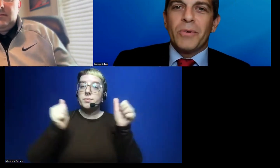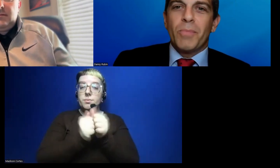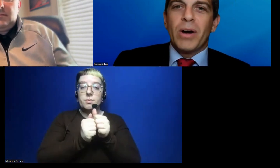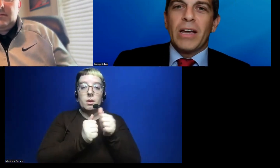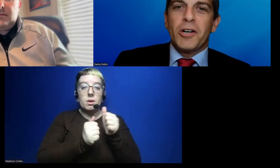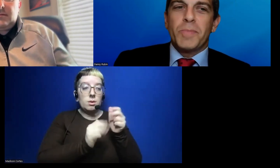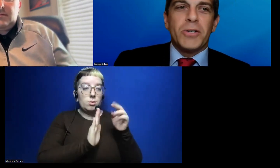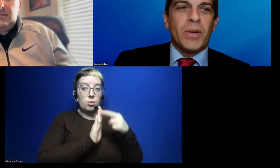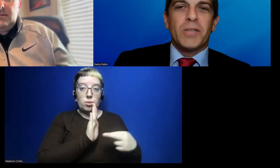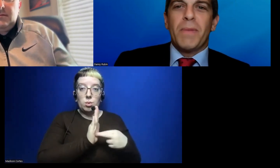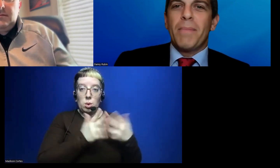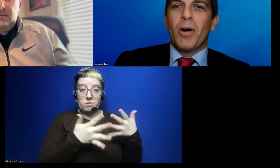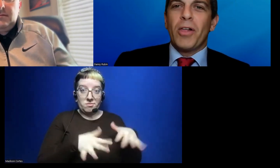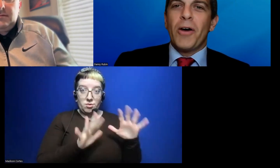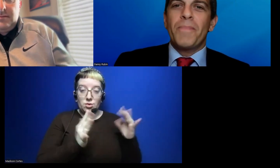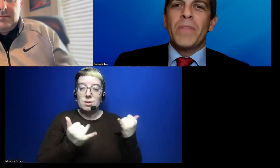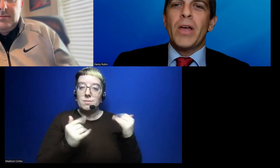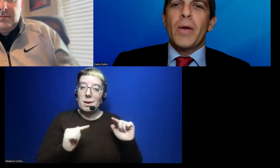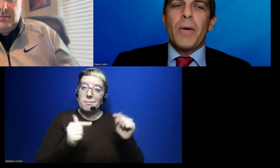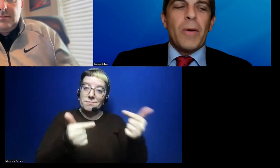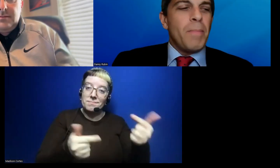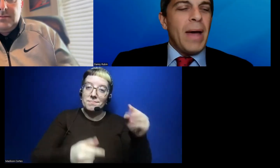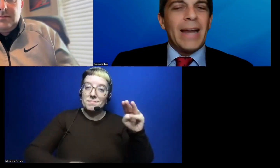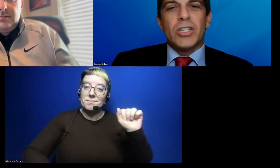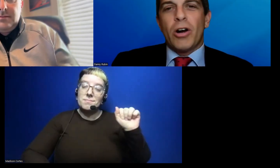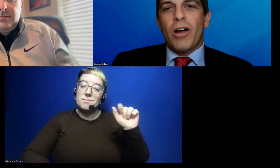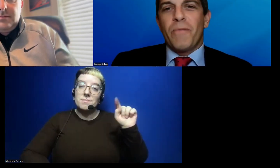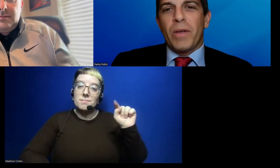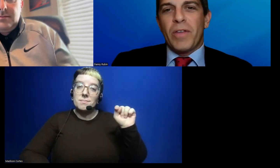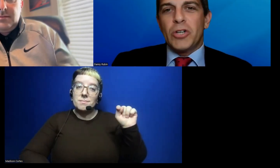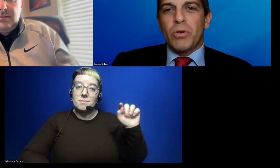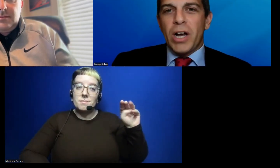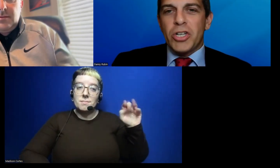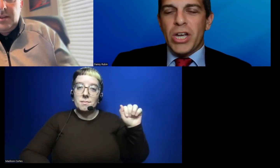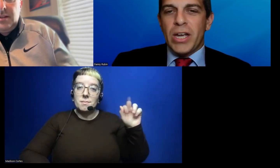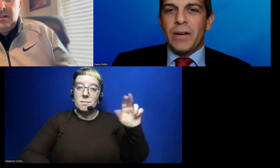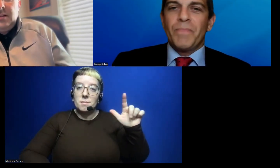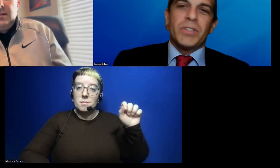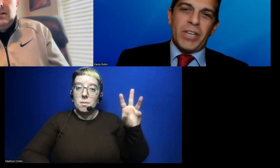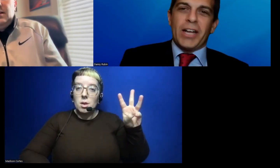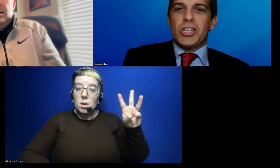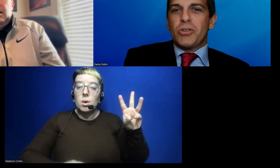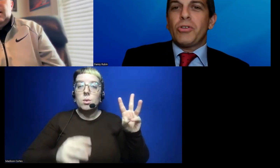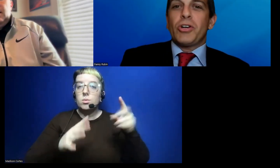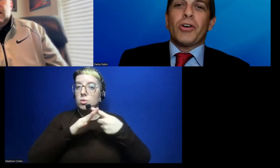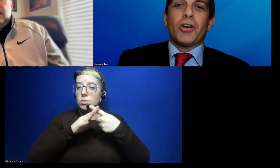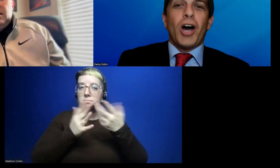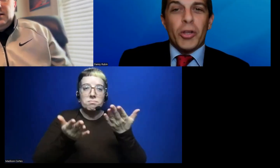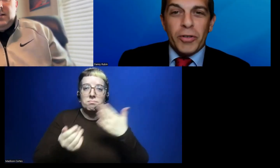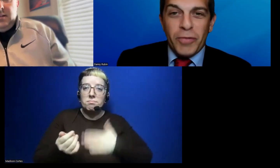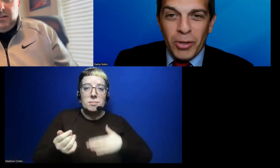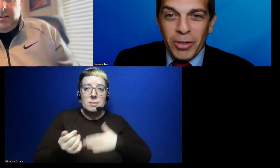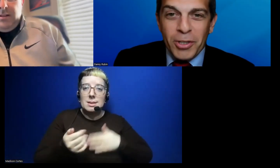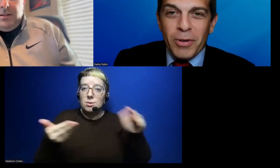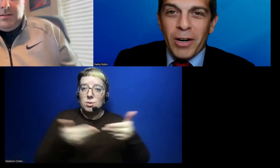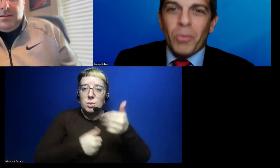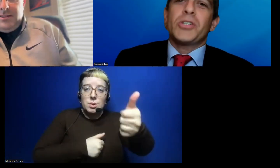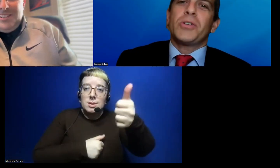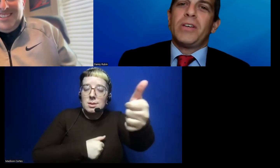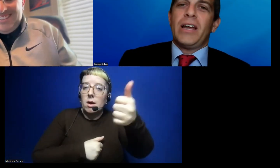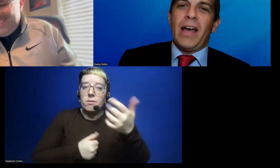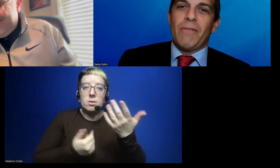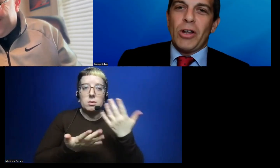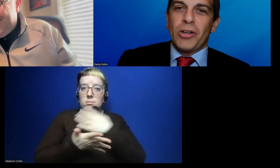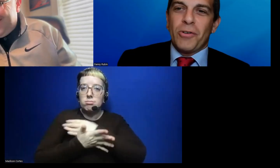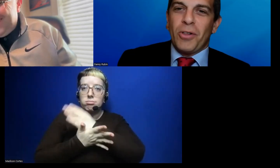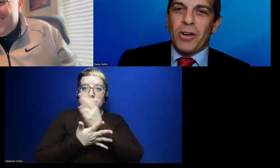way, I want to bring in our special guest, Matt Marlow. Matt, start off with an introduction. Take us through your colorful career,